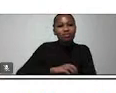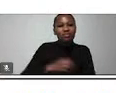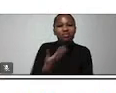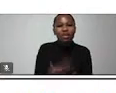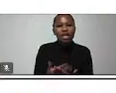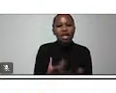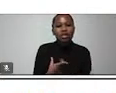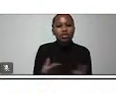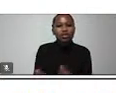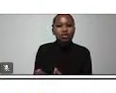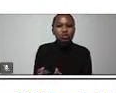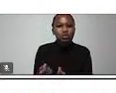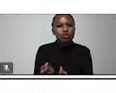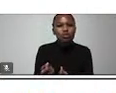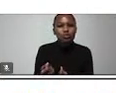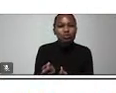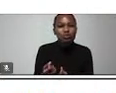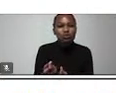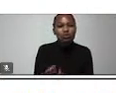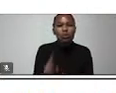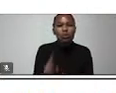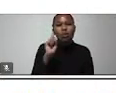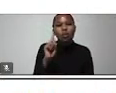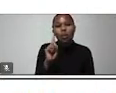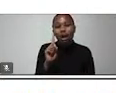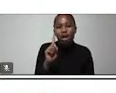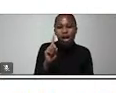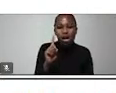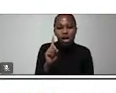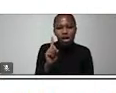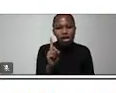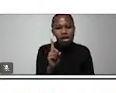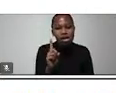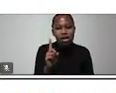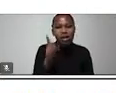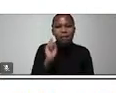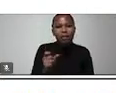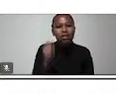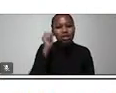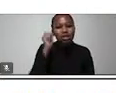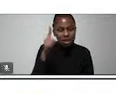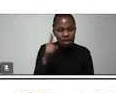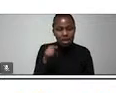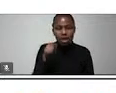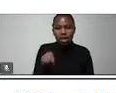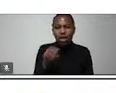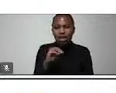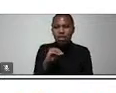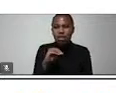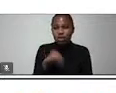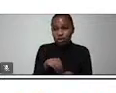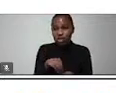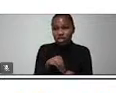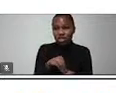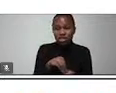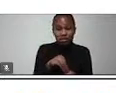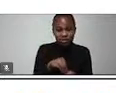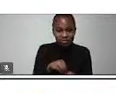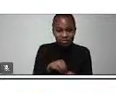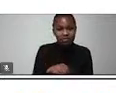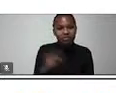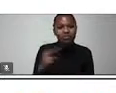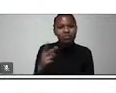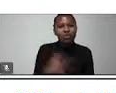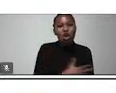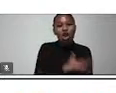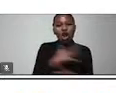do, one of the things that we actually have to do is actually really to understand the situation. And there's been a lot of research